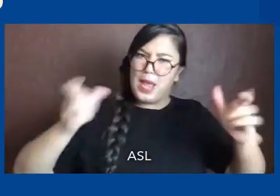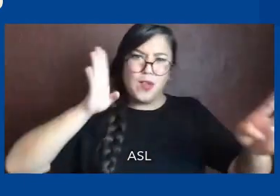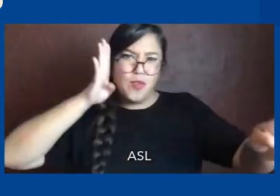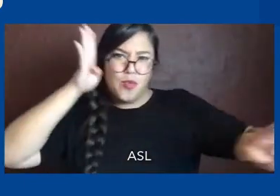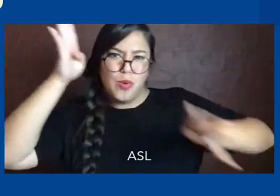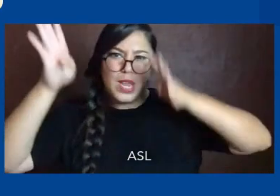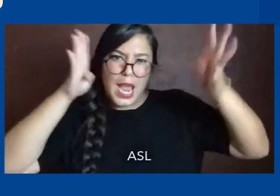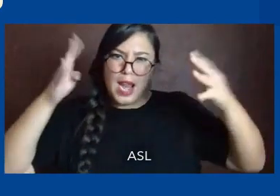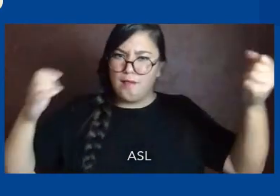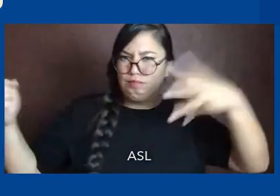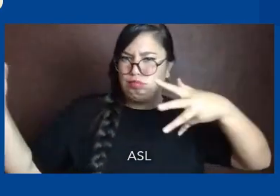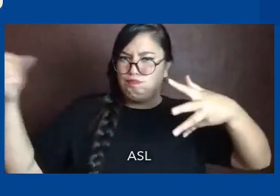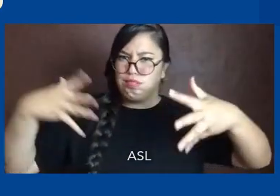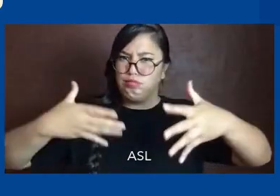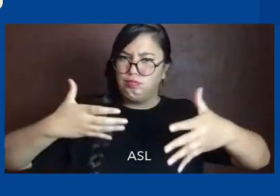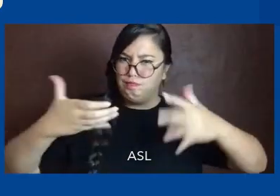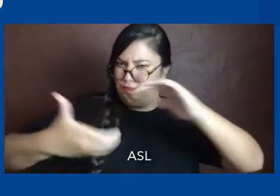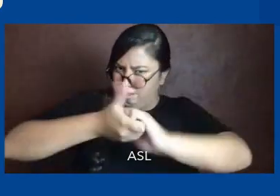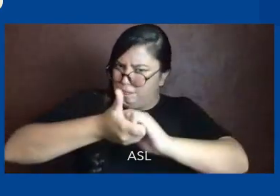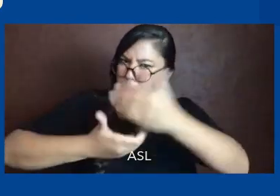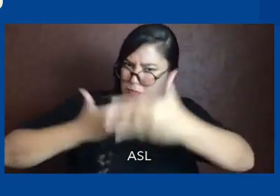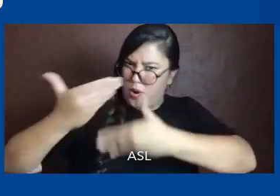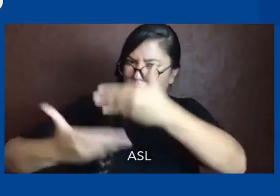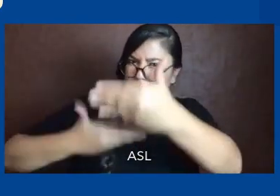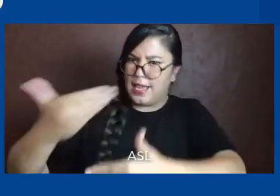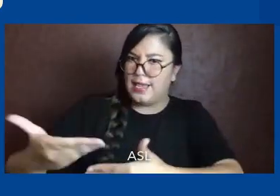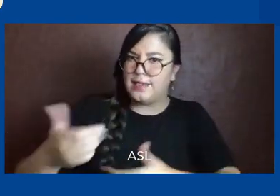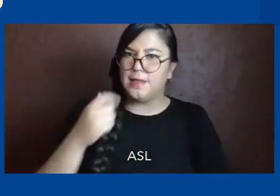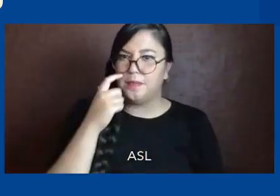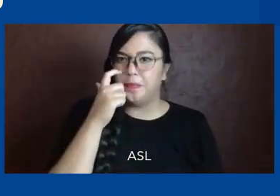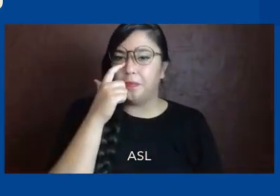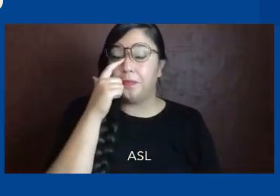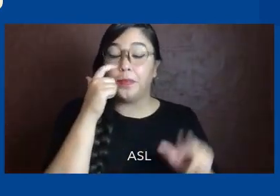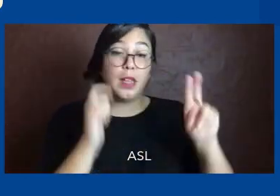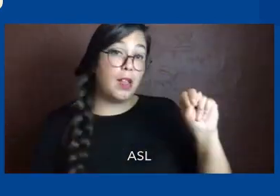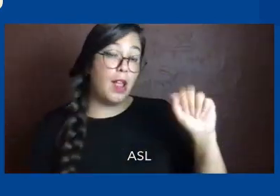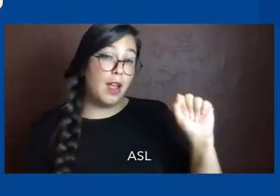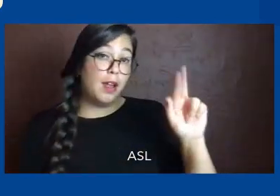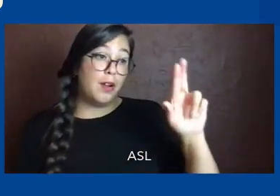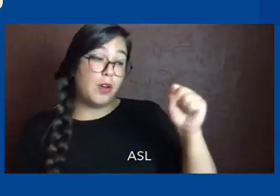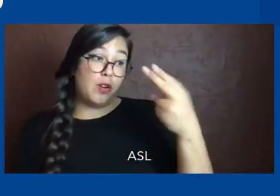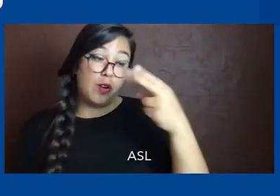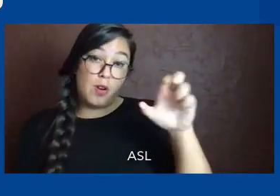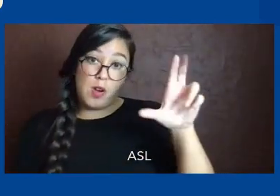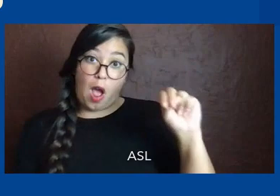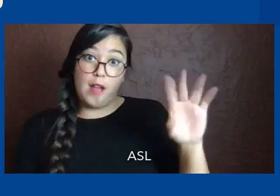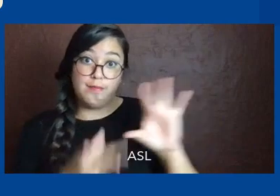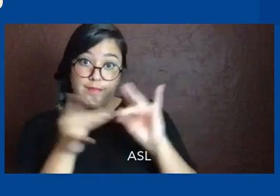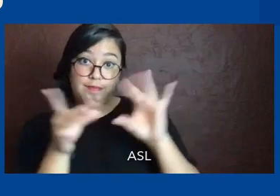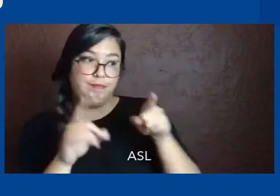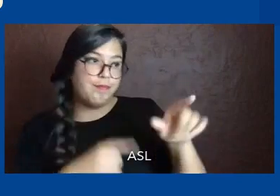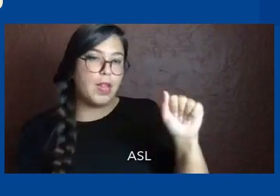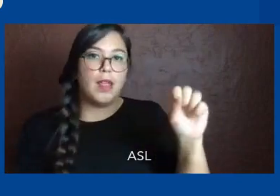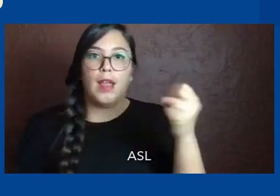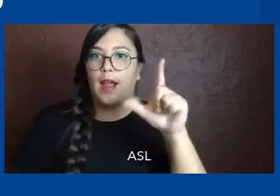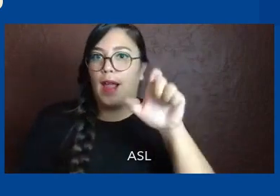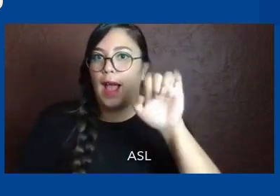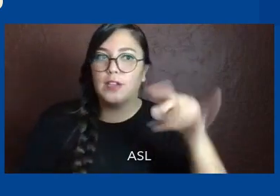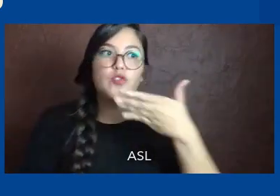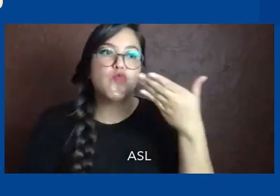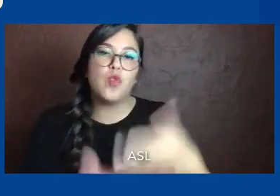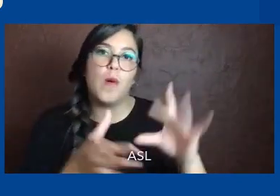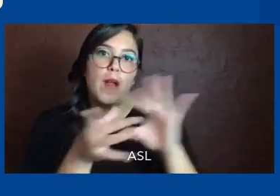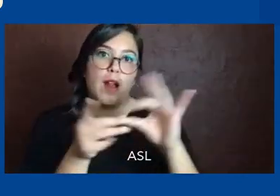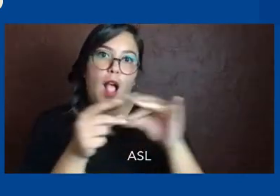process. I think, Ashley, this is Mosheen, you bring up two like really good points that we talk about in the best